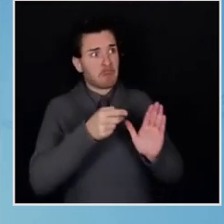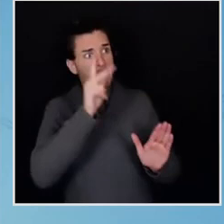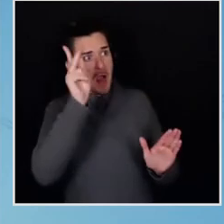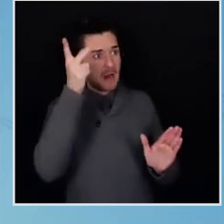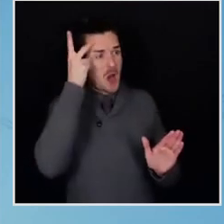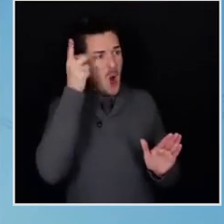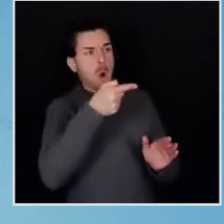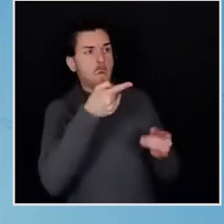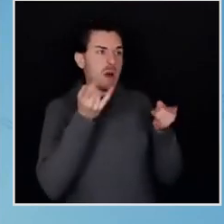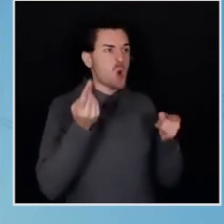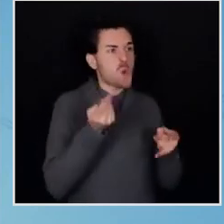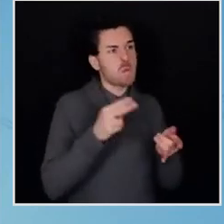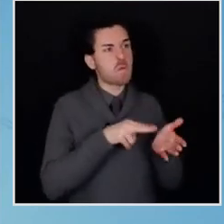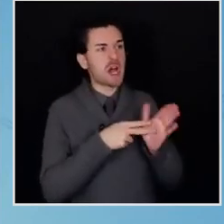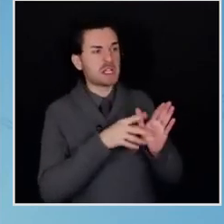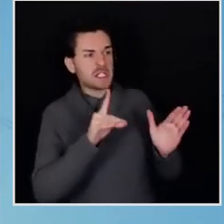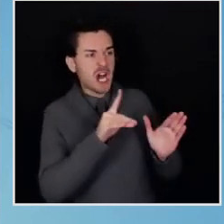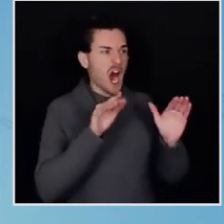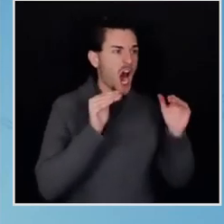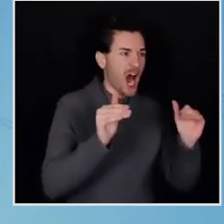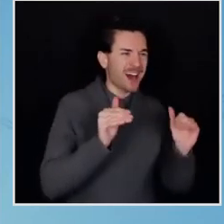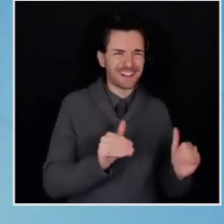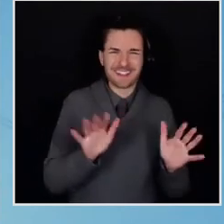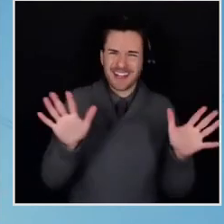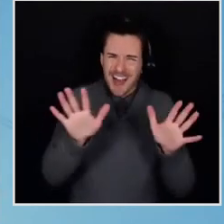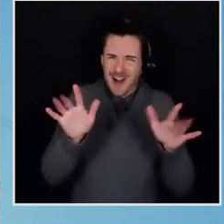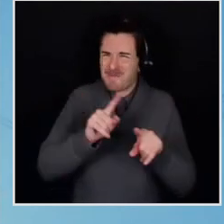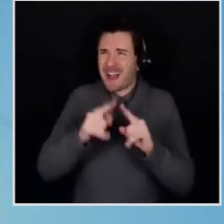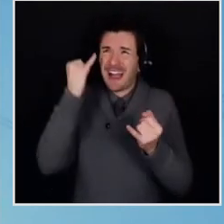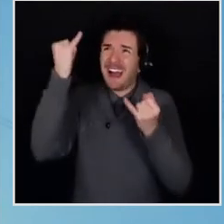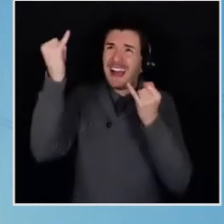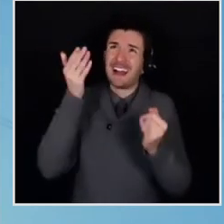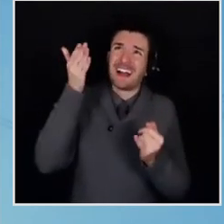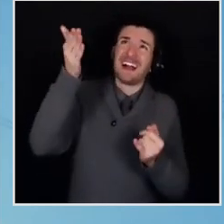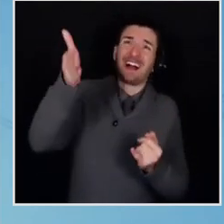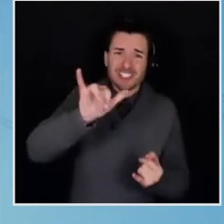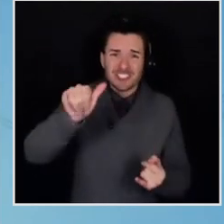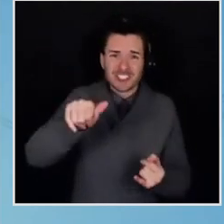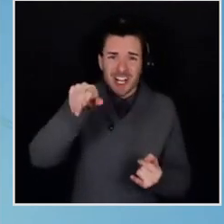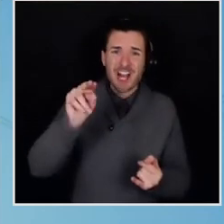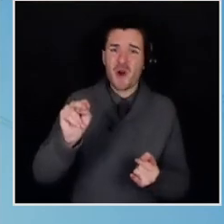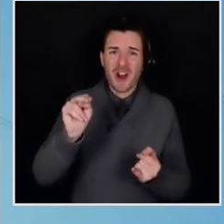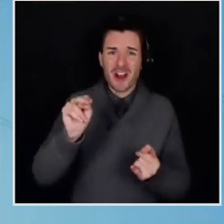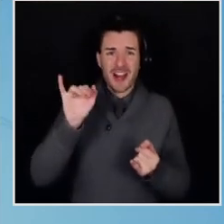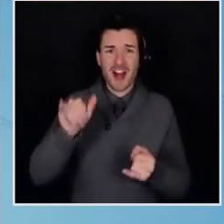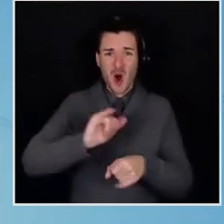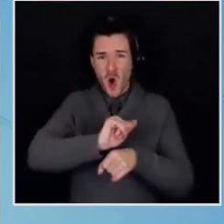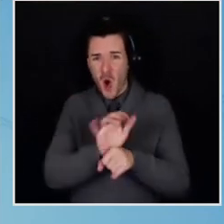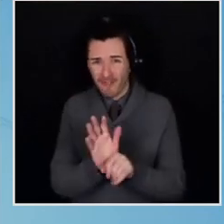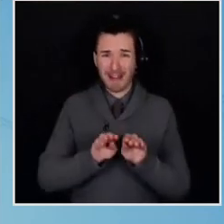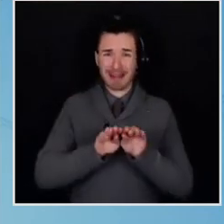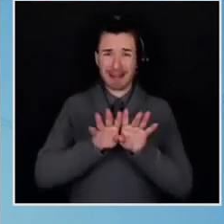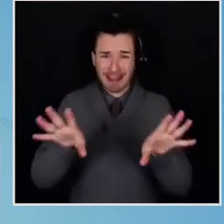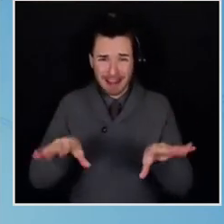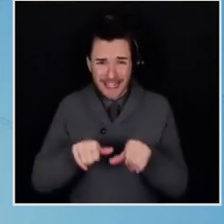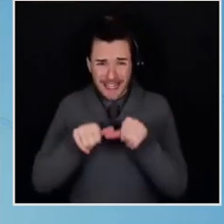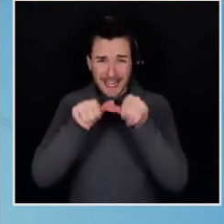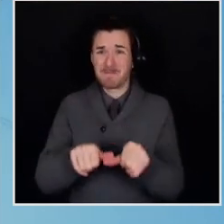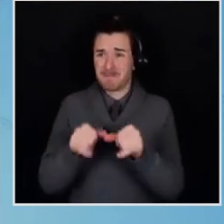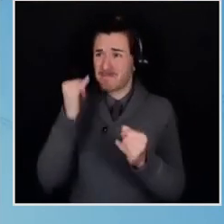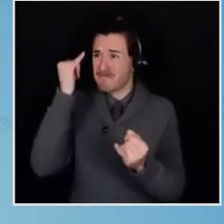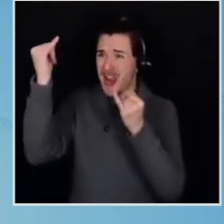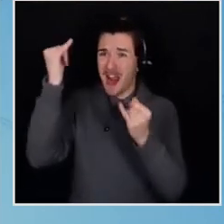issue. It's become one. But if people do it for 100 days in the middle of what will be still a raging crisis,